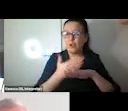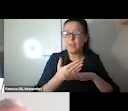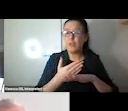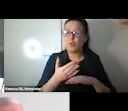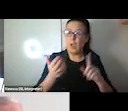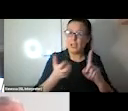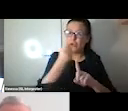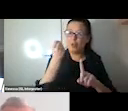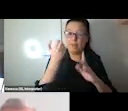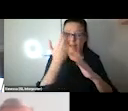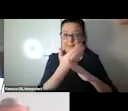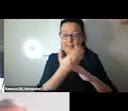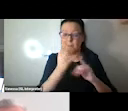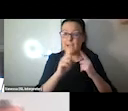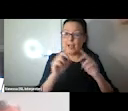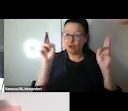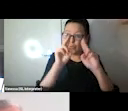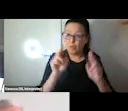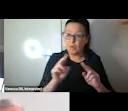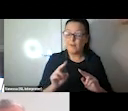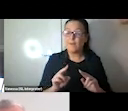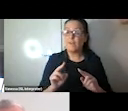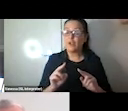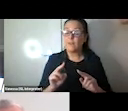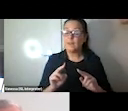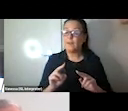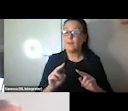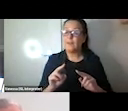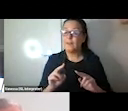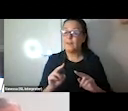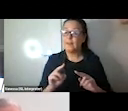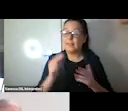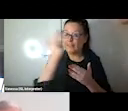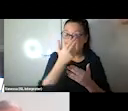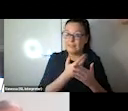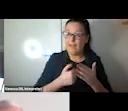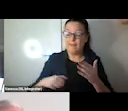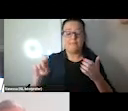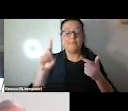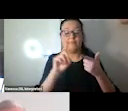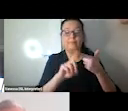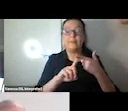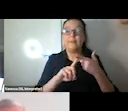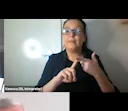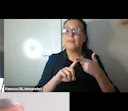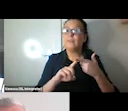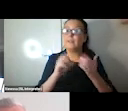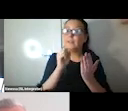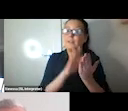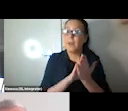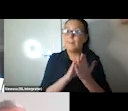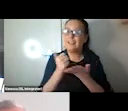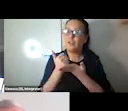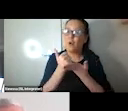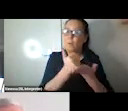built environment, which is underpinned by universal design and a design for all approach. Then the second document we'll be talking about is a supporting